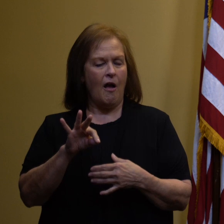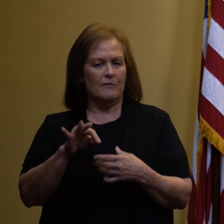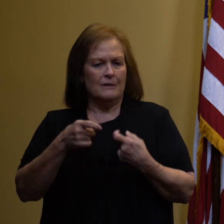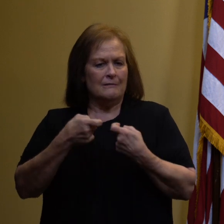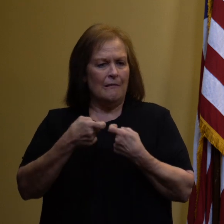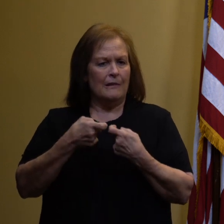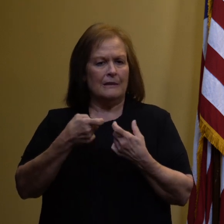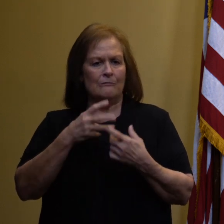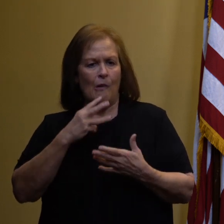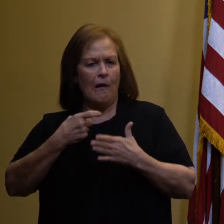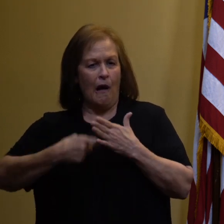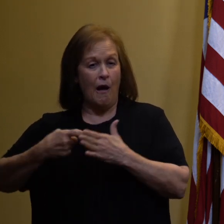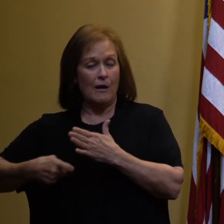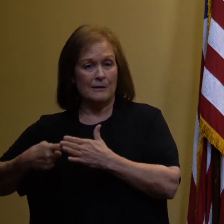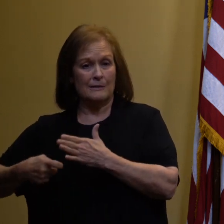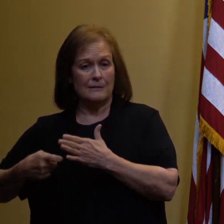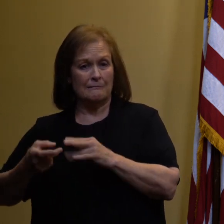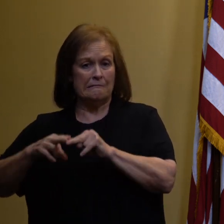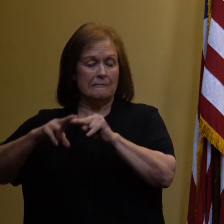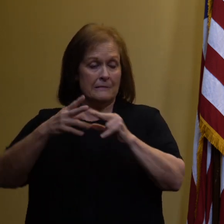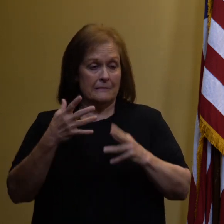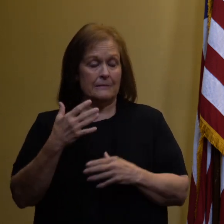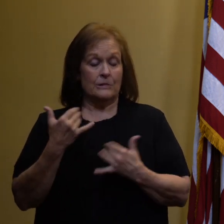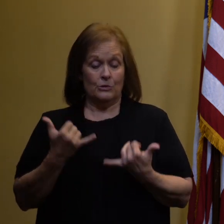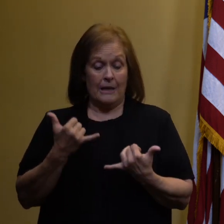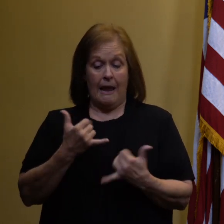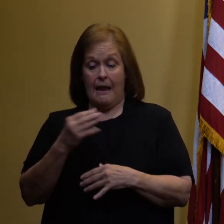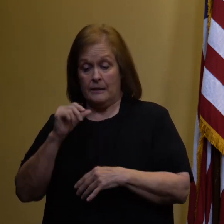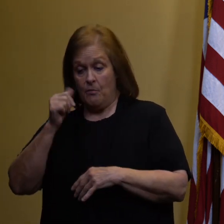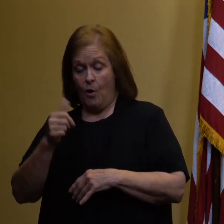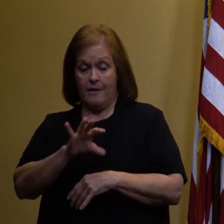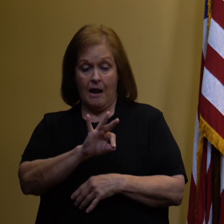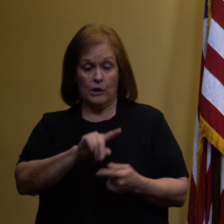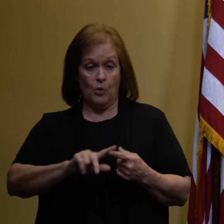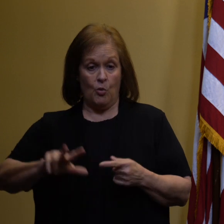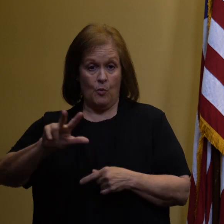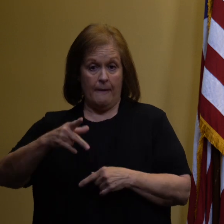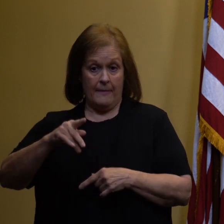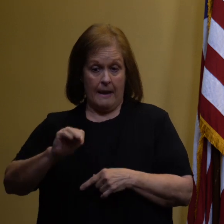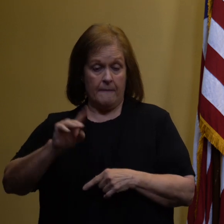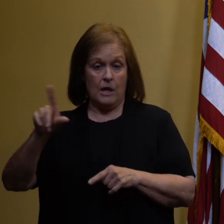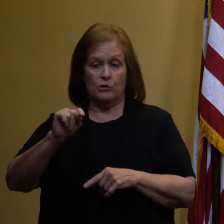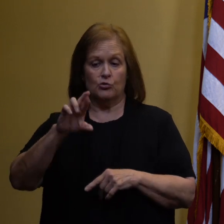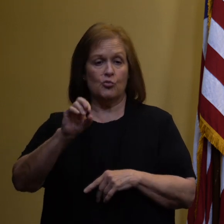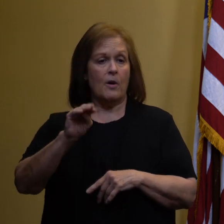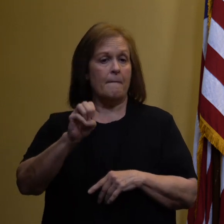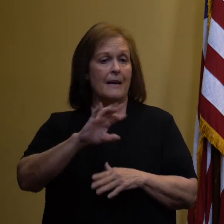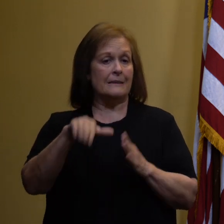costs. And so on today, as well as tomorrow, from 9 a.m. to 3 p.m. at the Treme